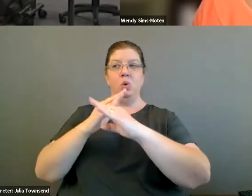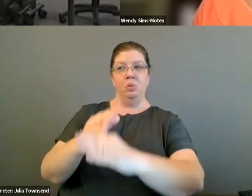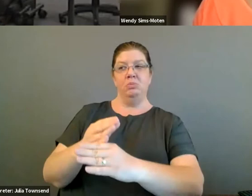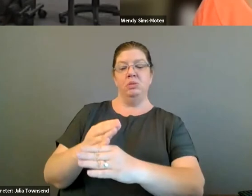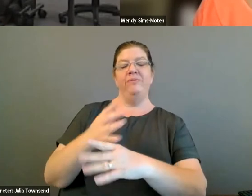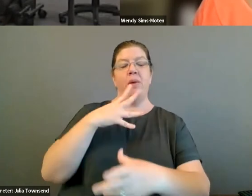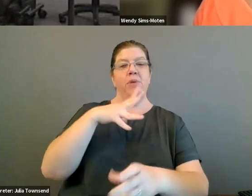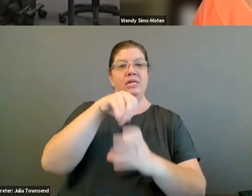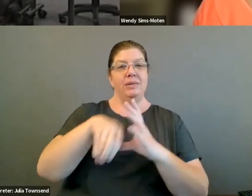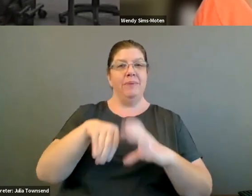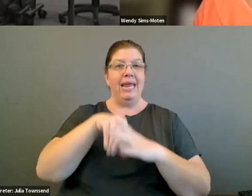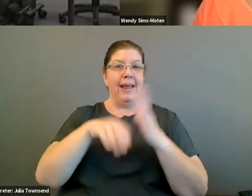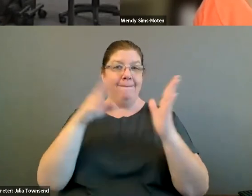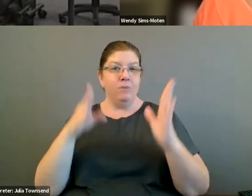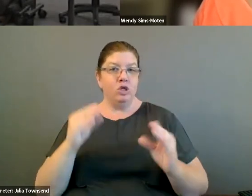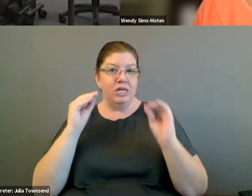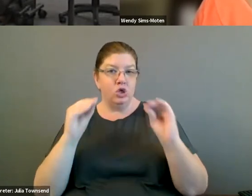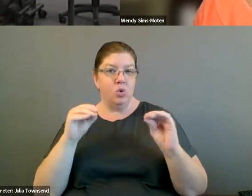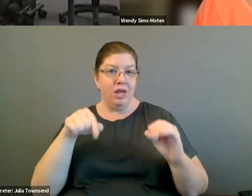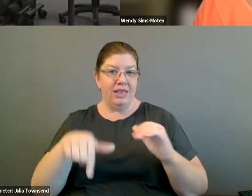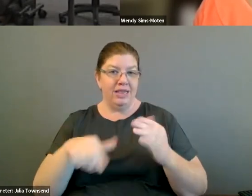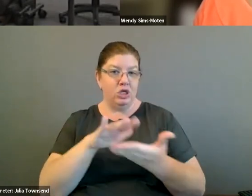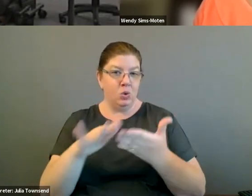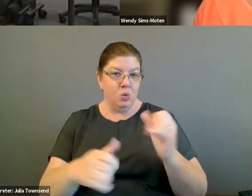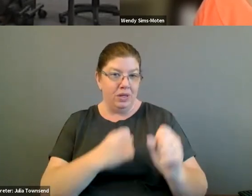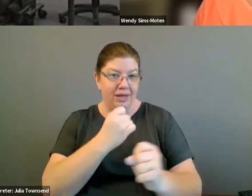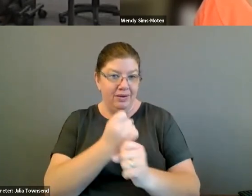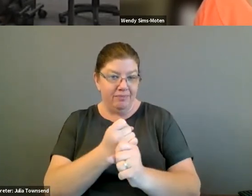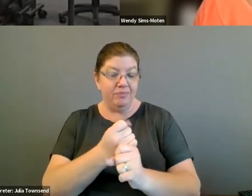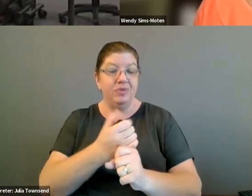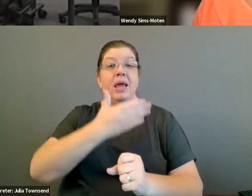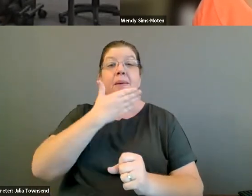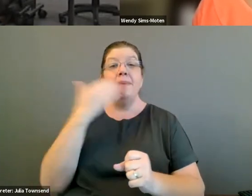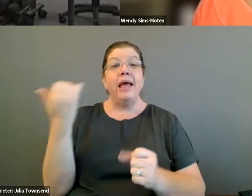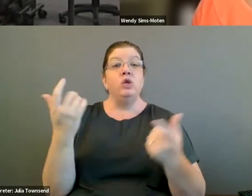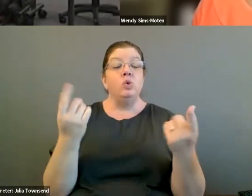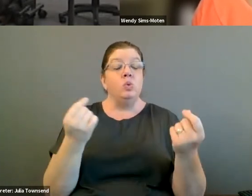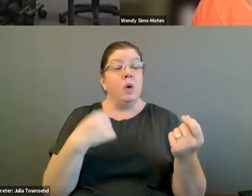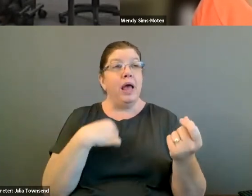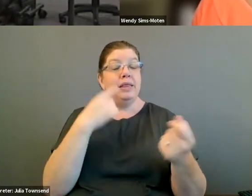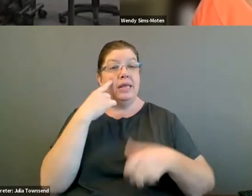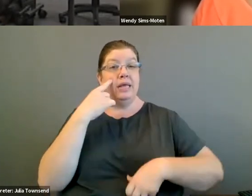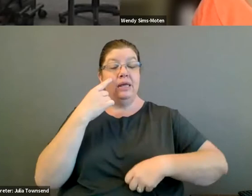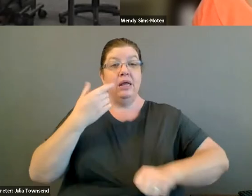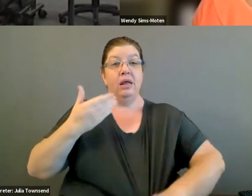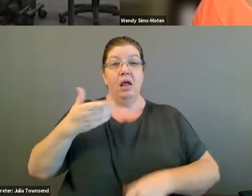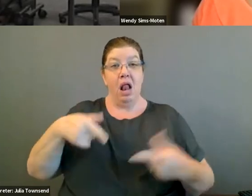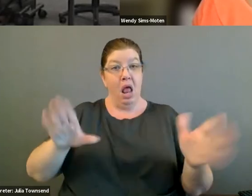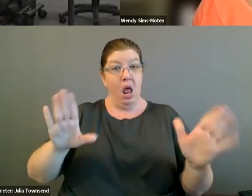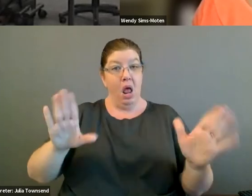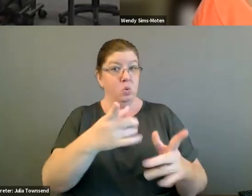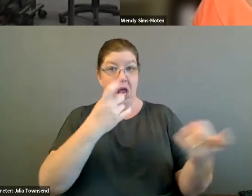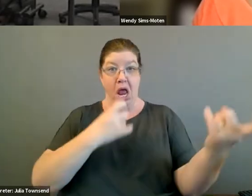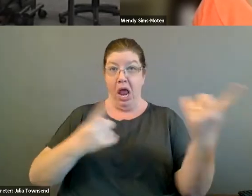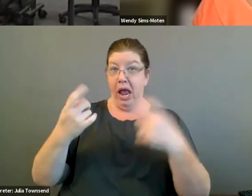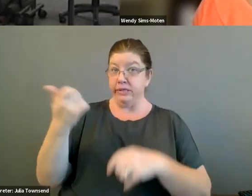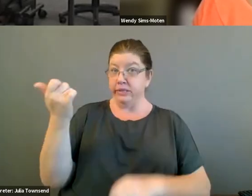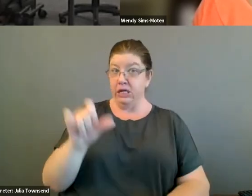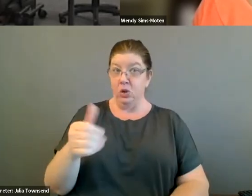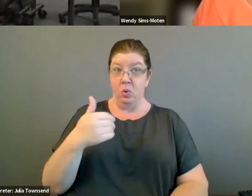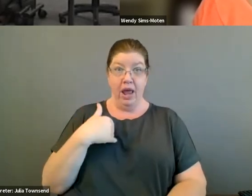instruction this upcoming school year. What I think is the best thing to do is to allow you to just ask us any questions you may